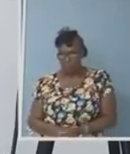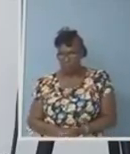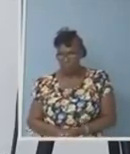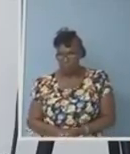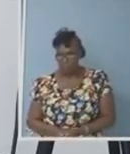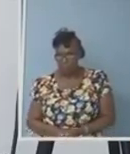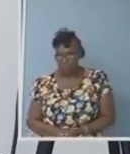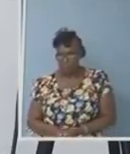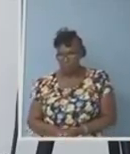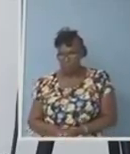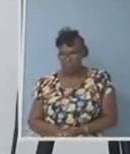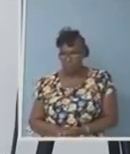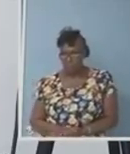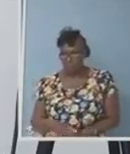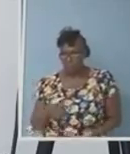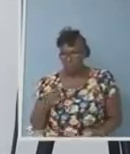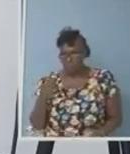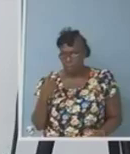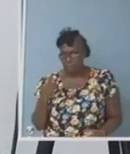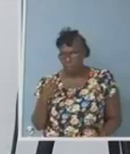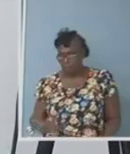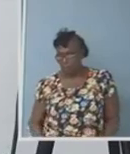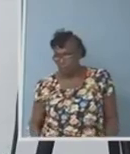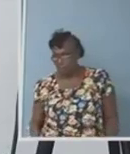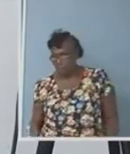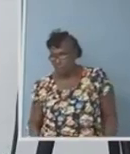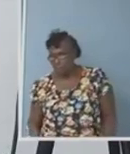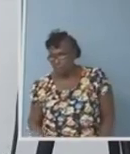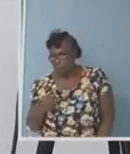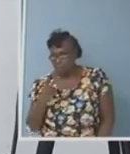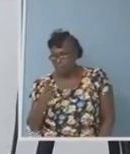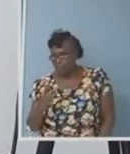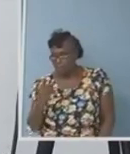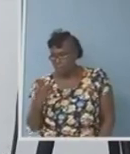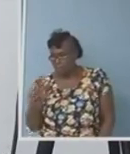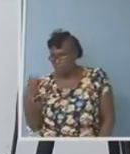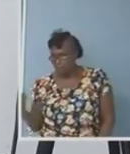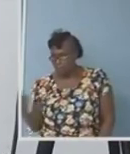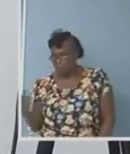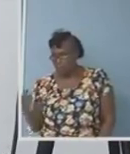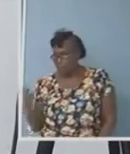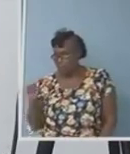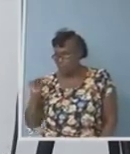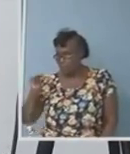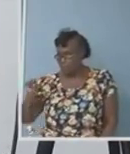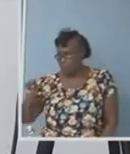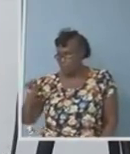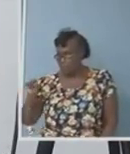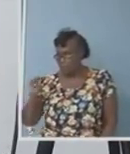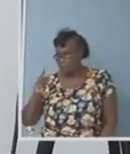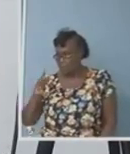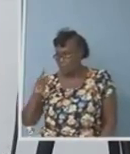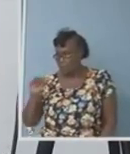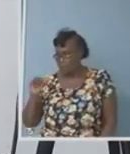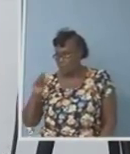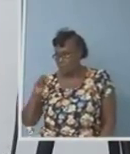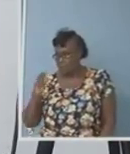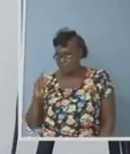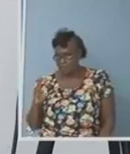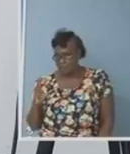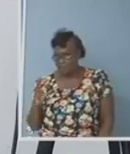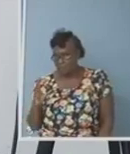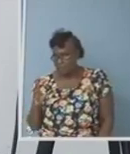You mentioned 32 spaces. You made mention of the geriatric ward. So I just want to get